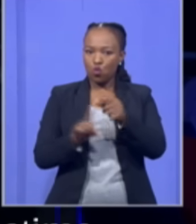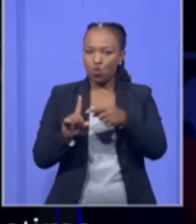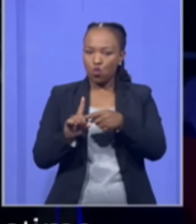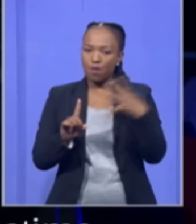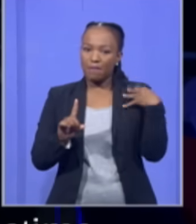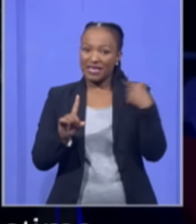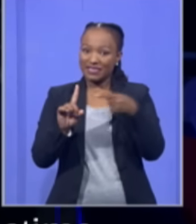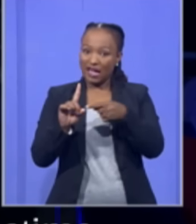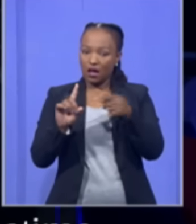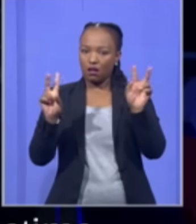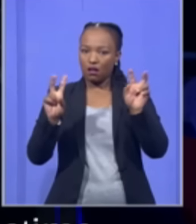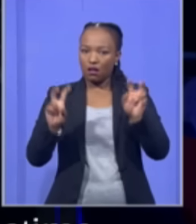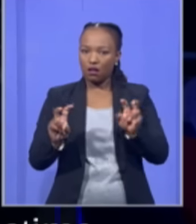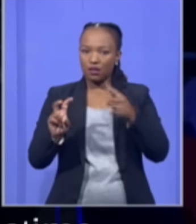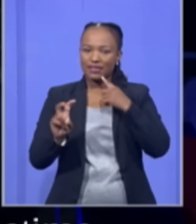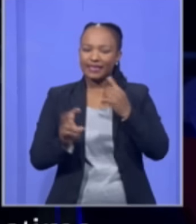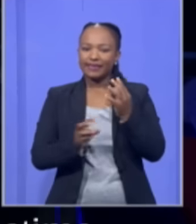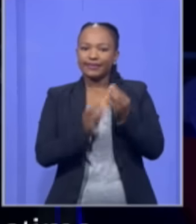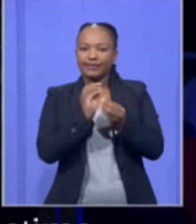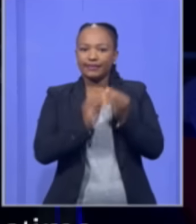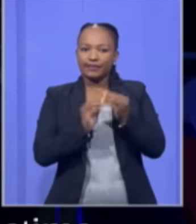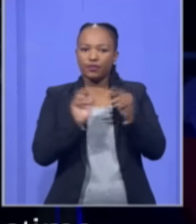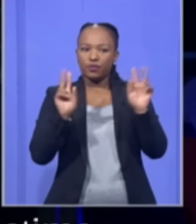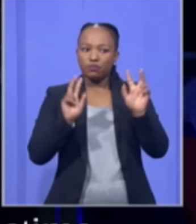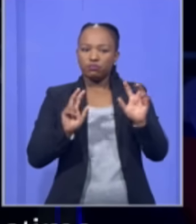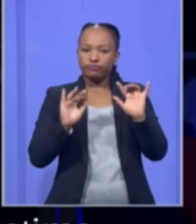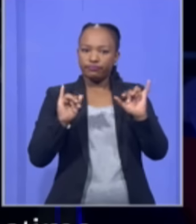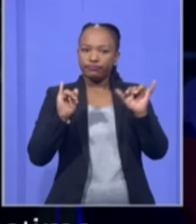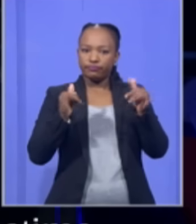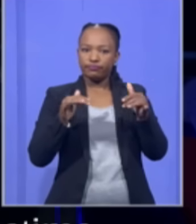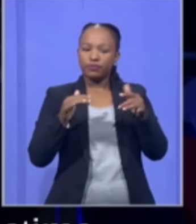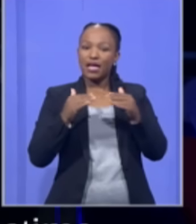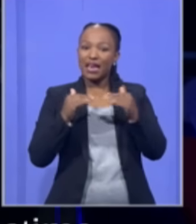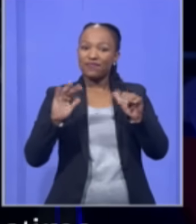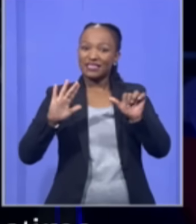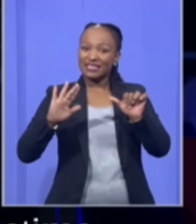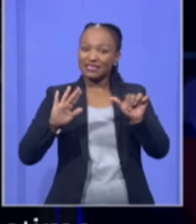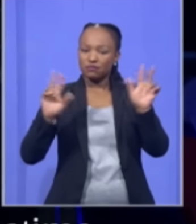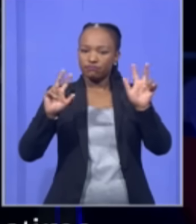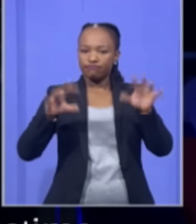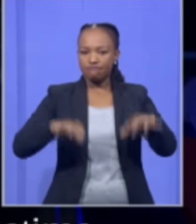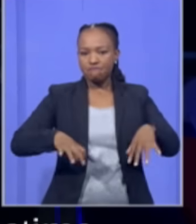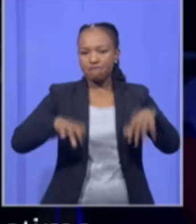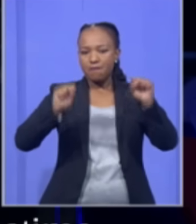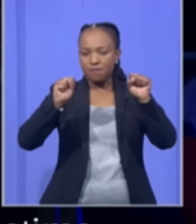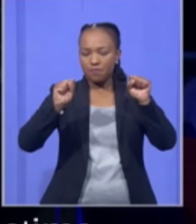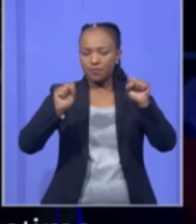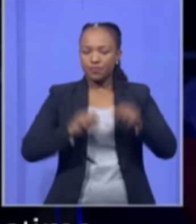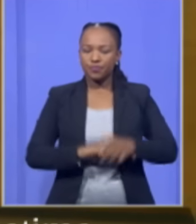nang le mathata ka morao re Eskom e kenye tshebetso mokgahlelo wa botshelela wa timatima.